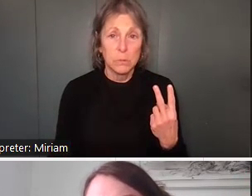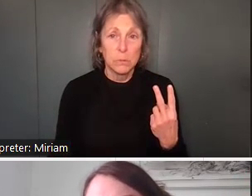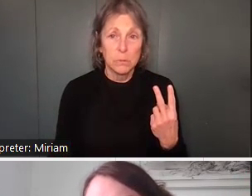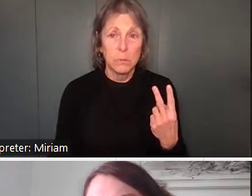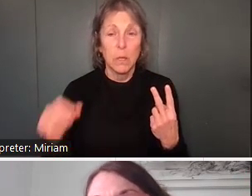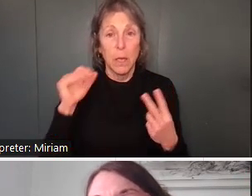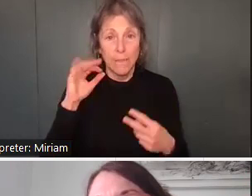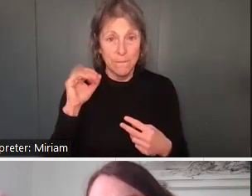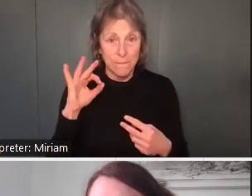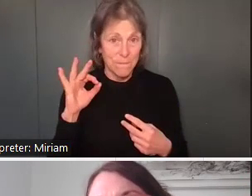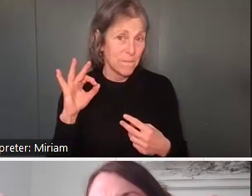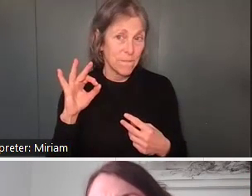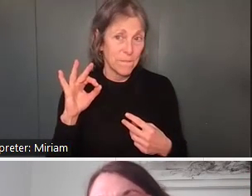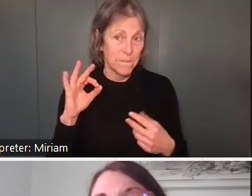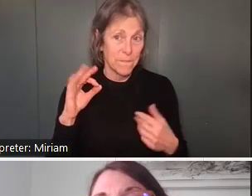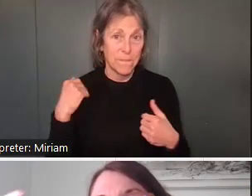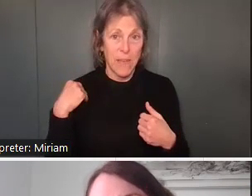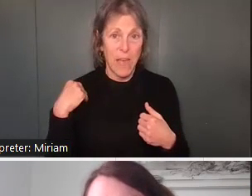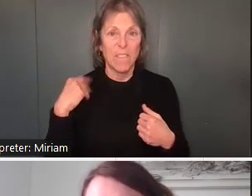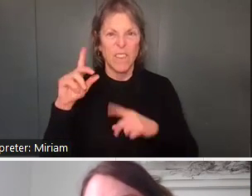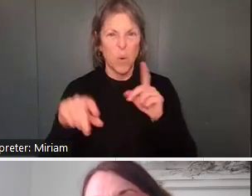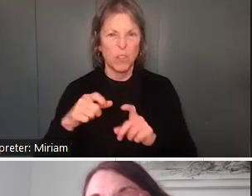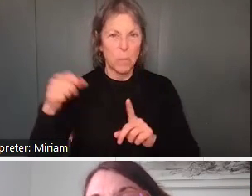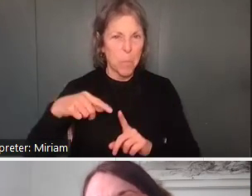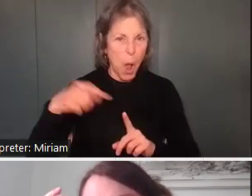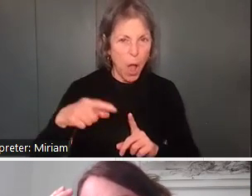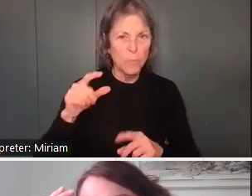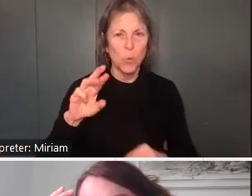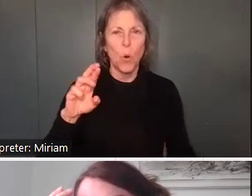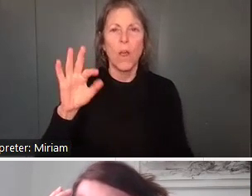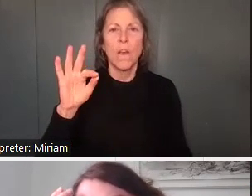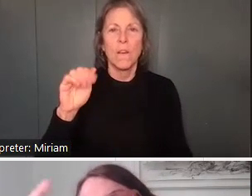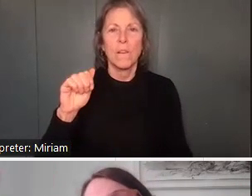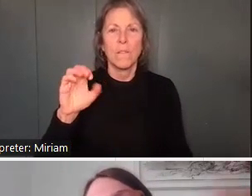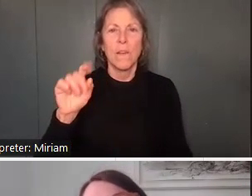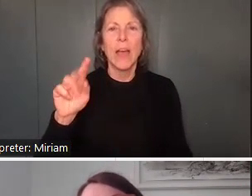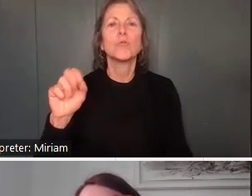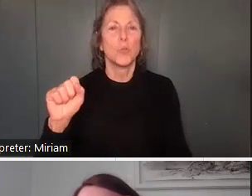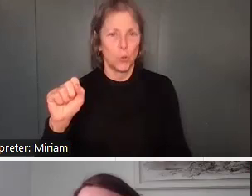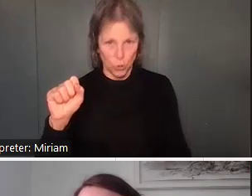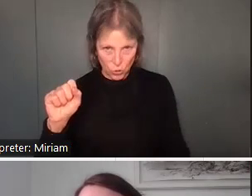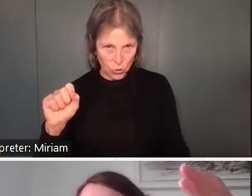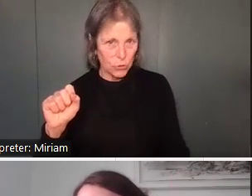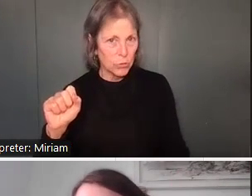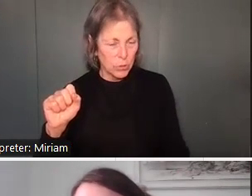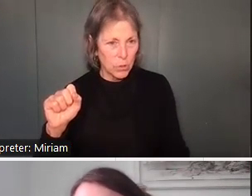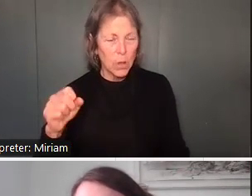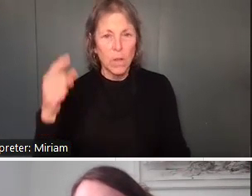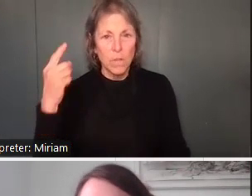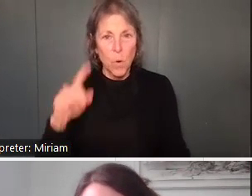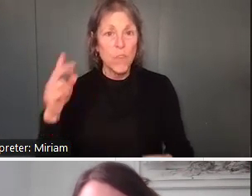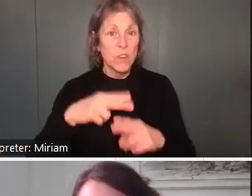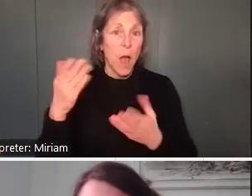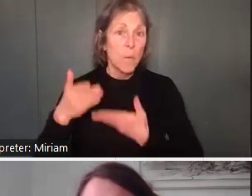we have kind of question prompts or factors that we want to include for the nominating